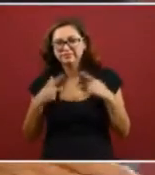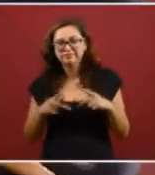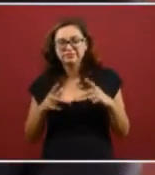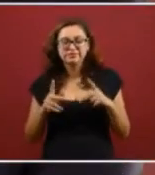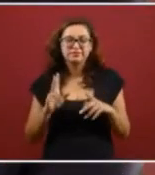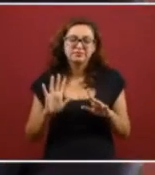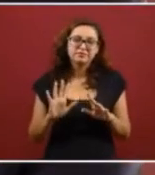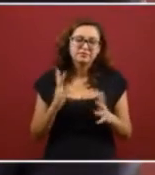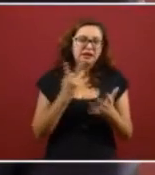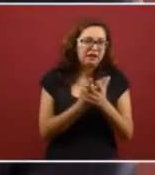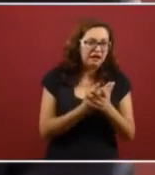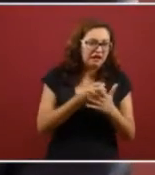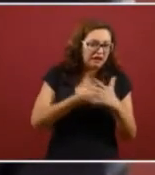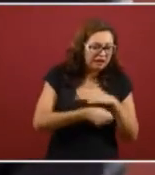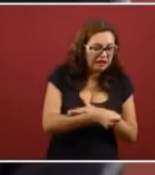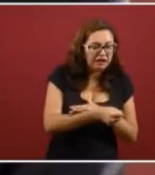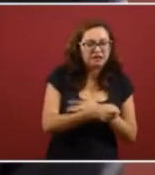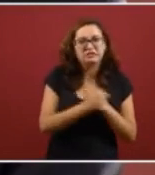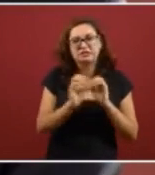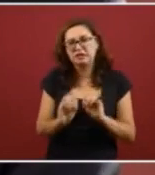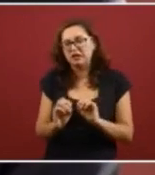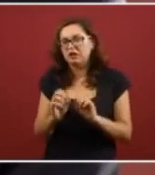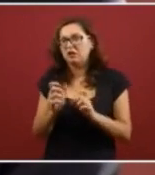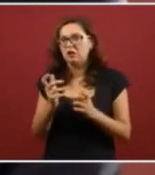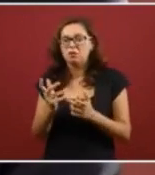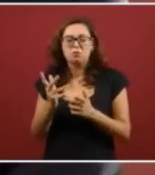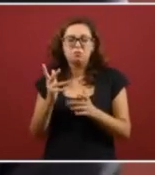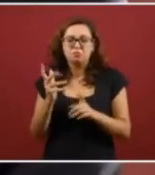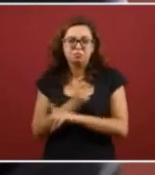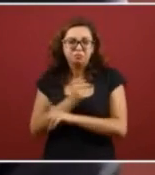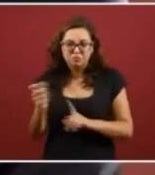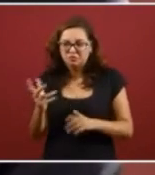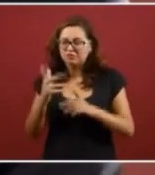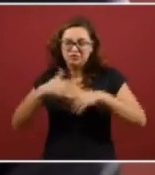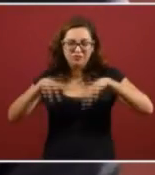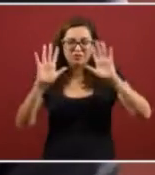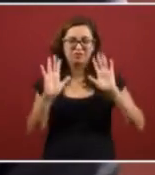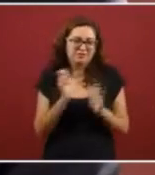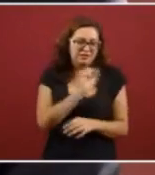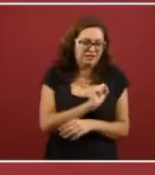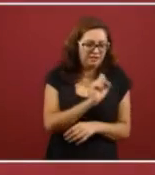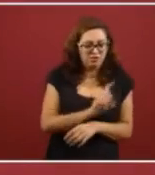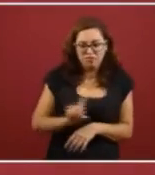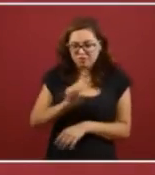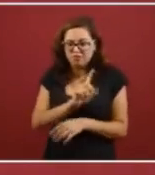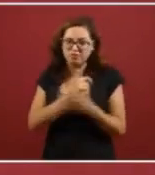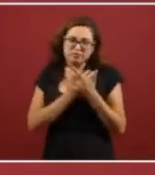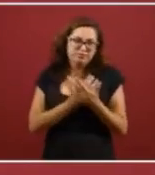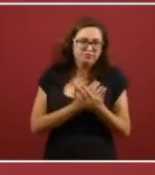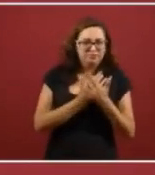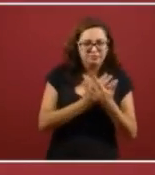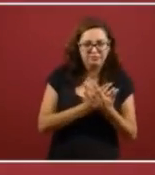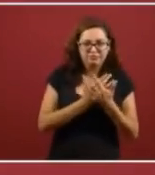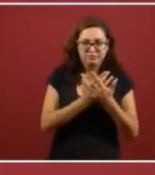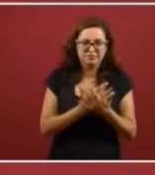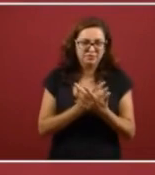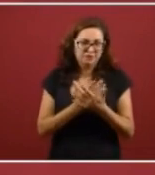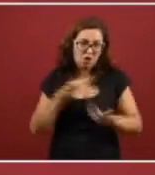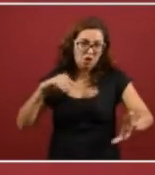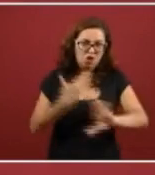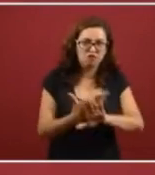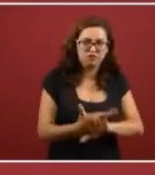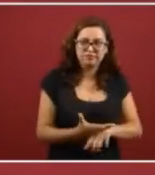cárcel, like, o era like if it was jail or prison. So that's where sabadazo came in. That's where they. Es lo mismo